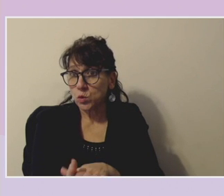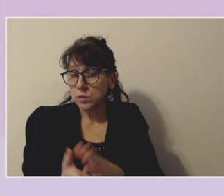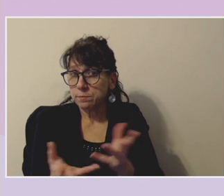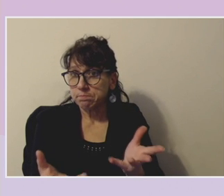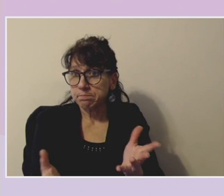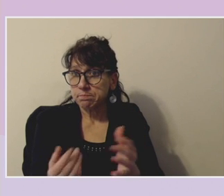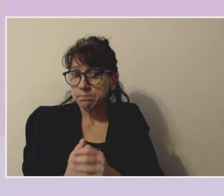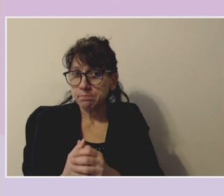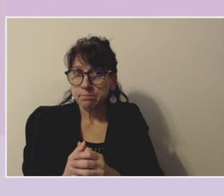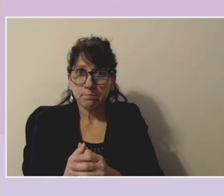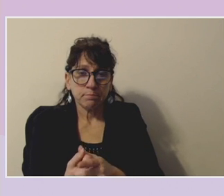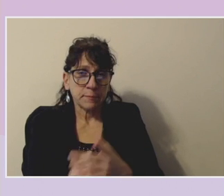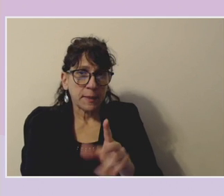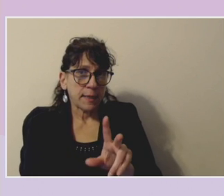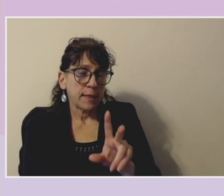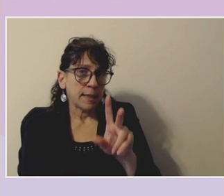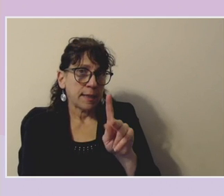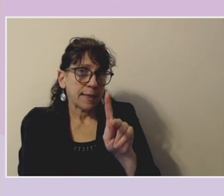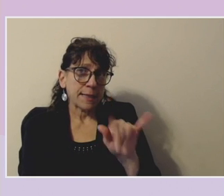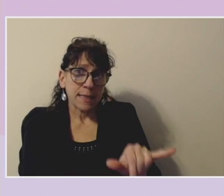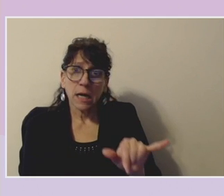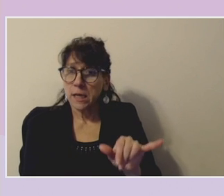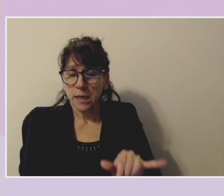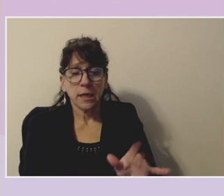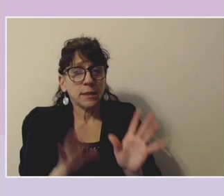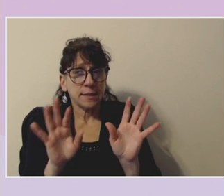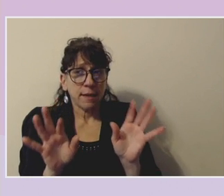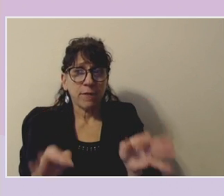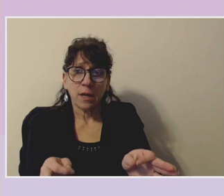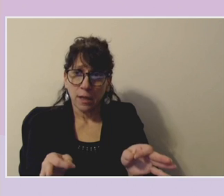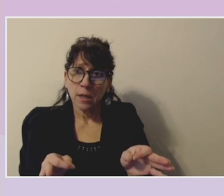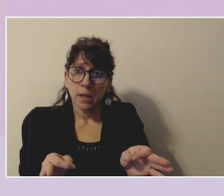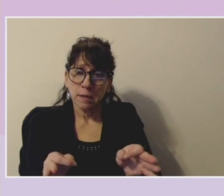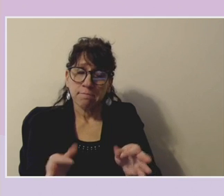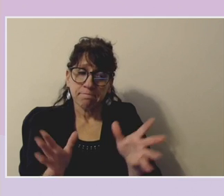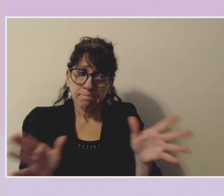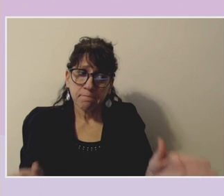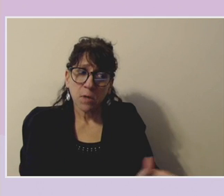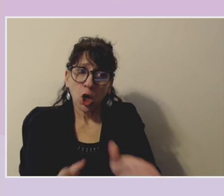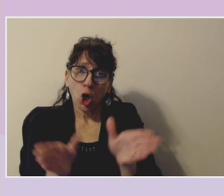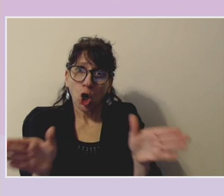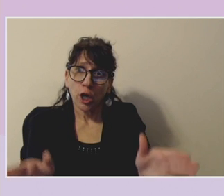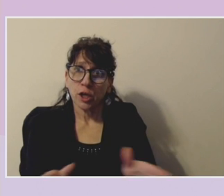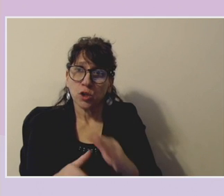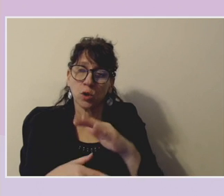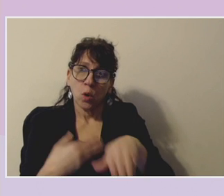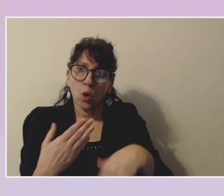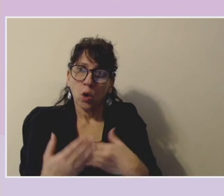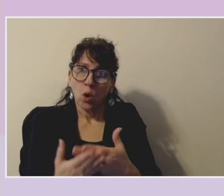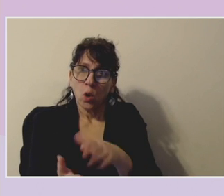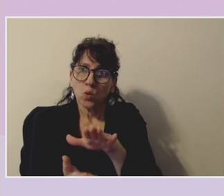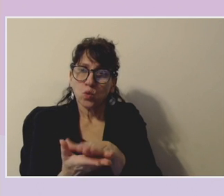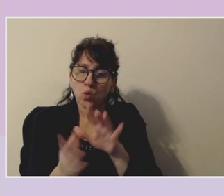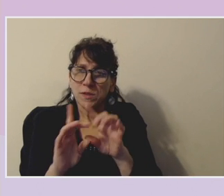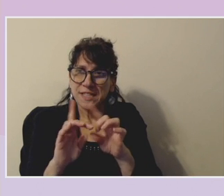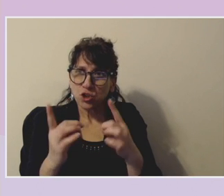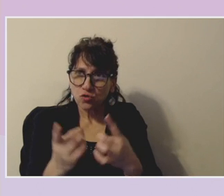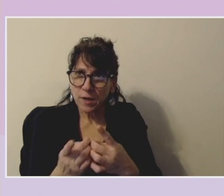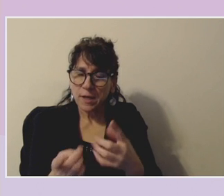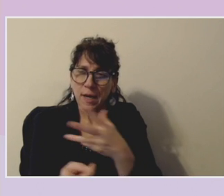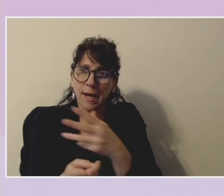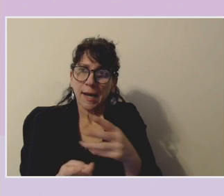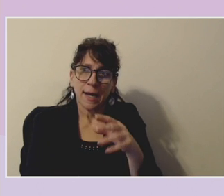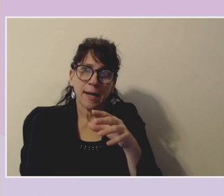In Kentucky, definitely encourage all school districts and Medicaid